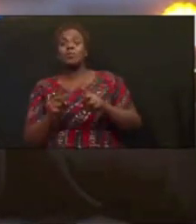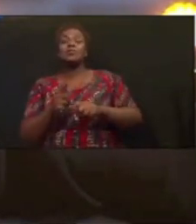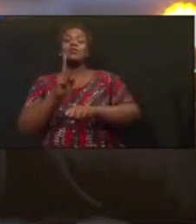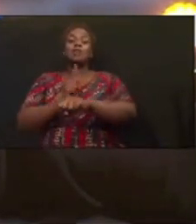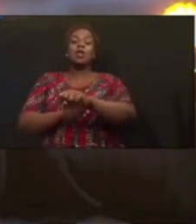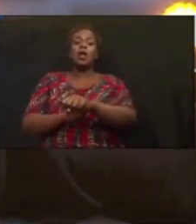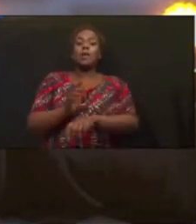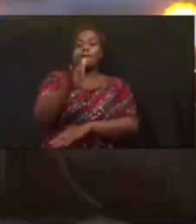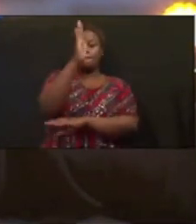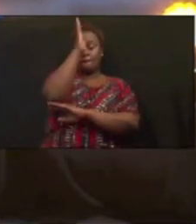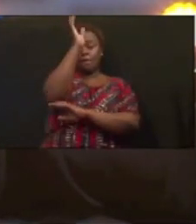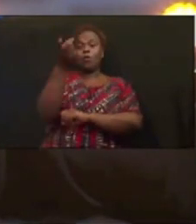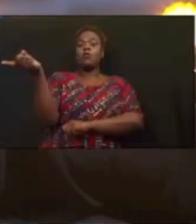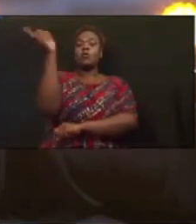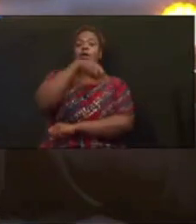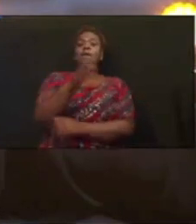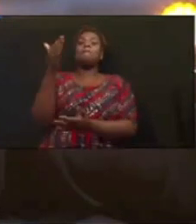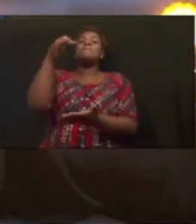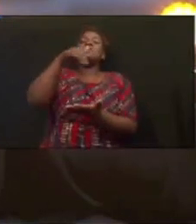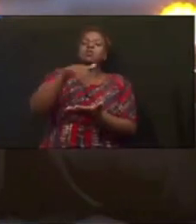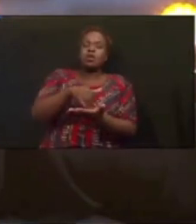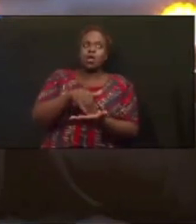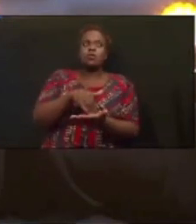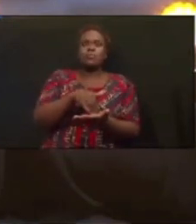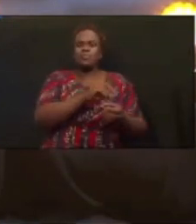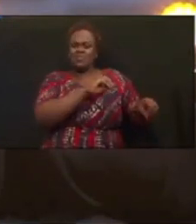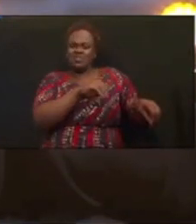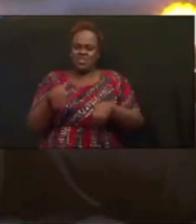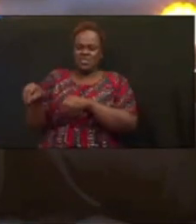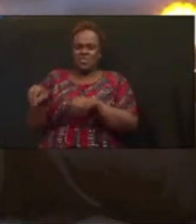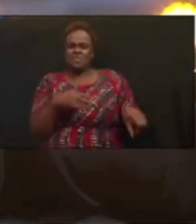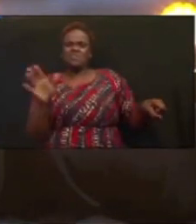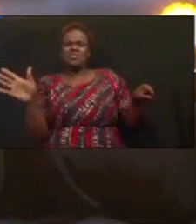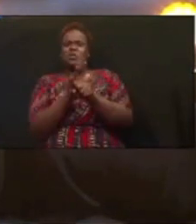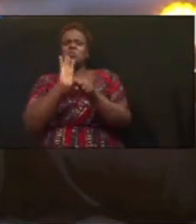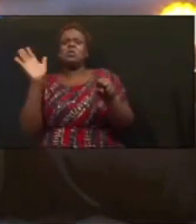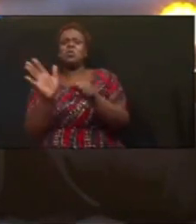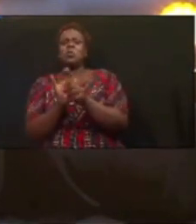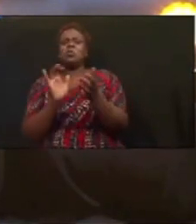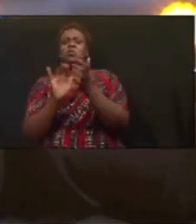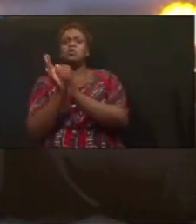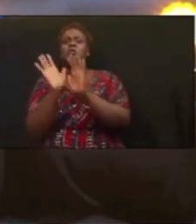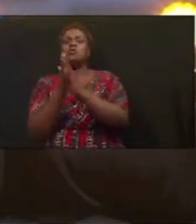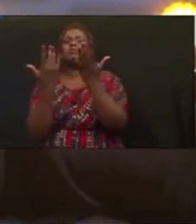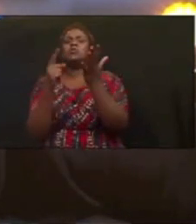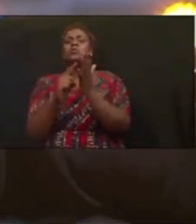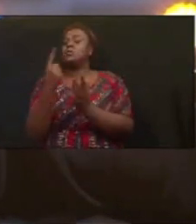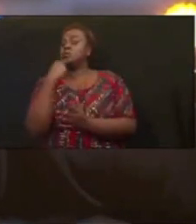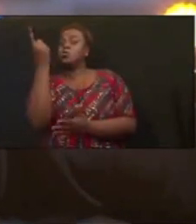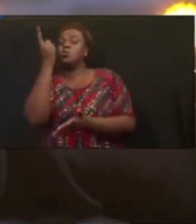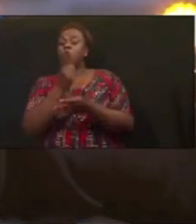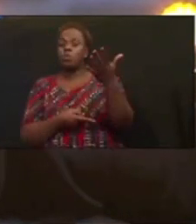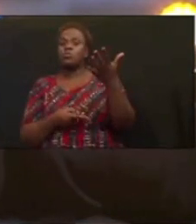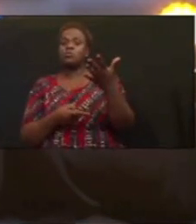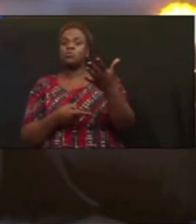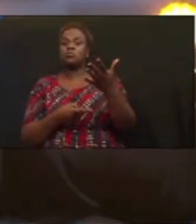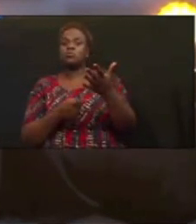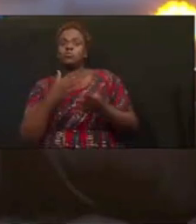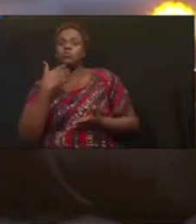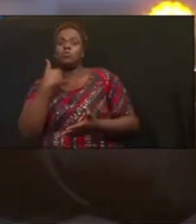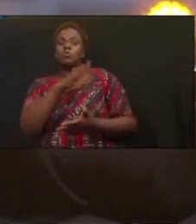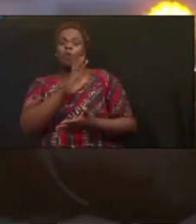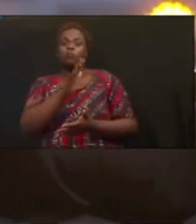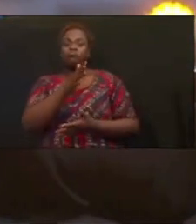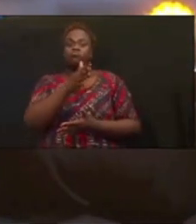again, in Genesis 32, he had suffered enough to learn his lesson. The Bible says he dismissed his wives. He dismissed his